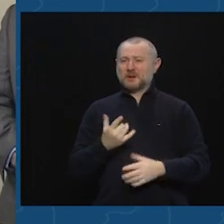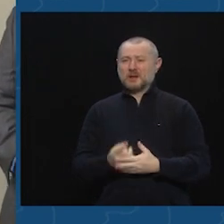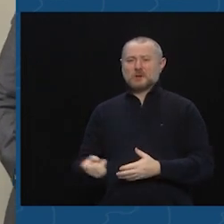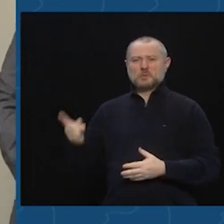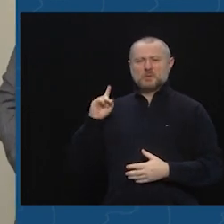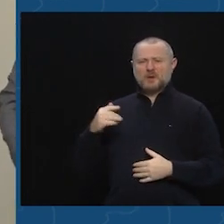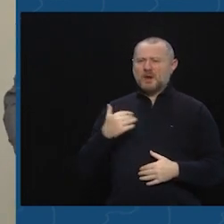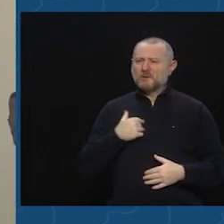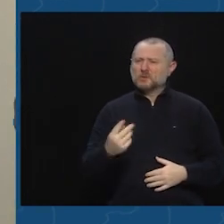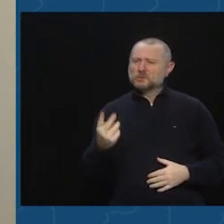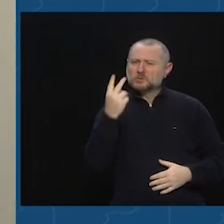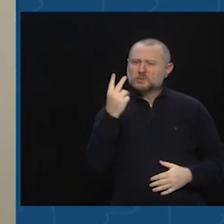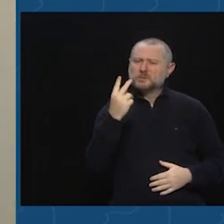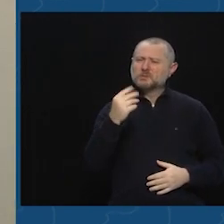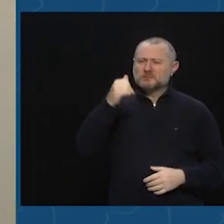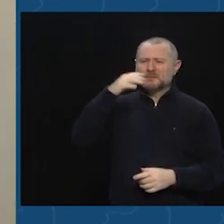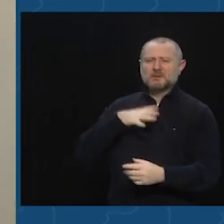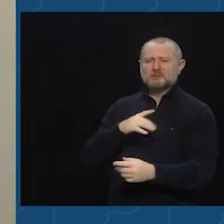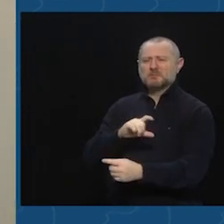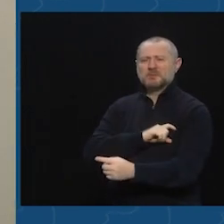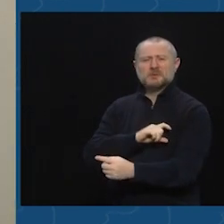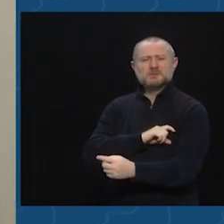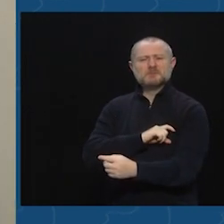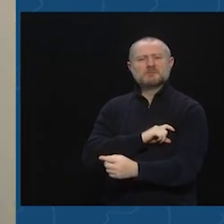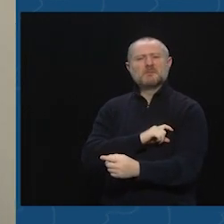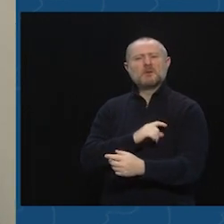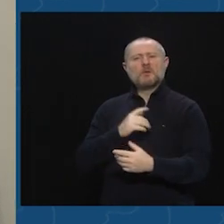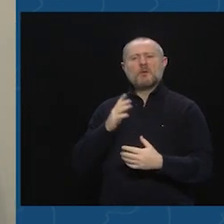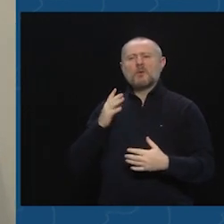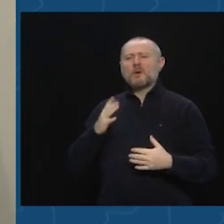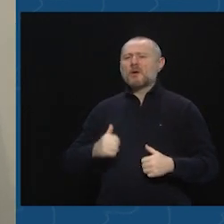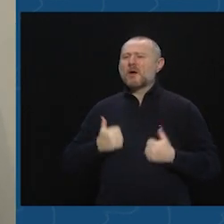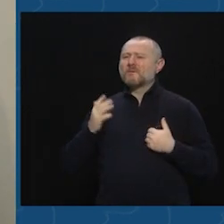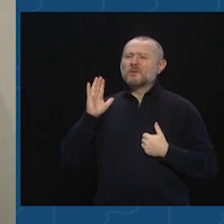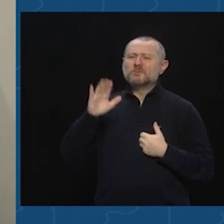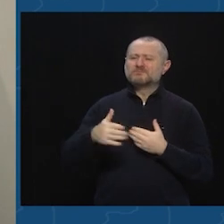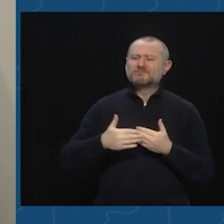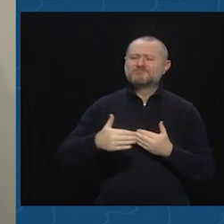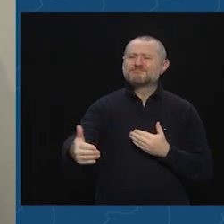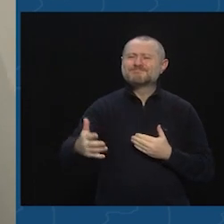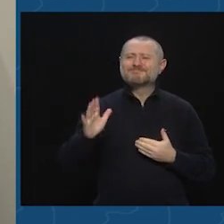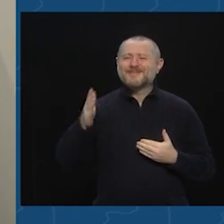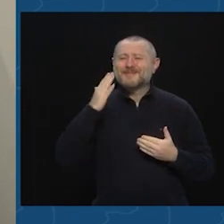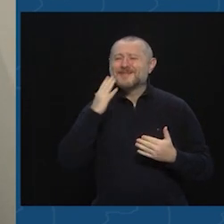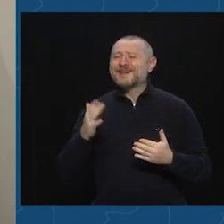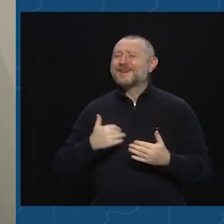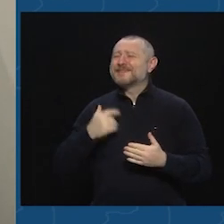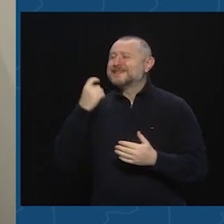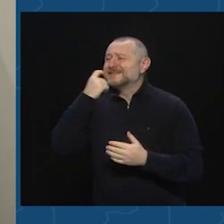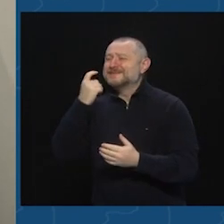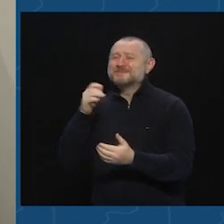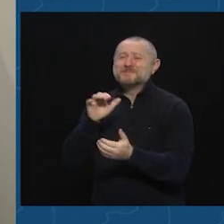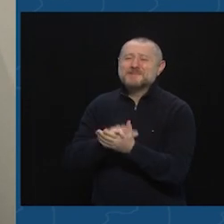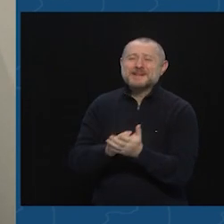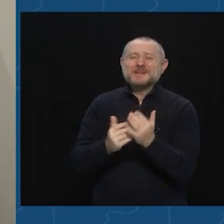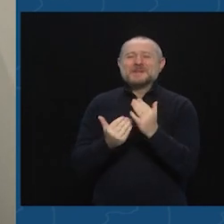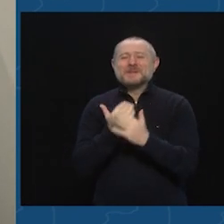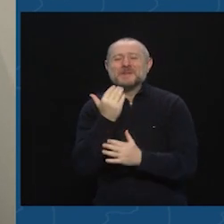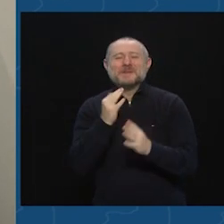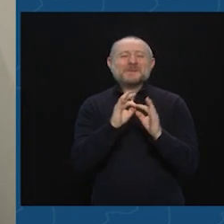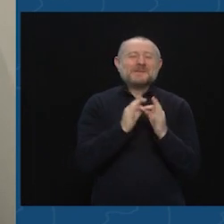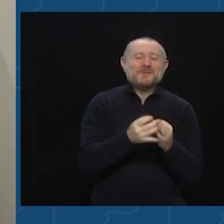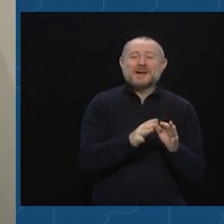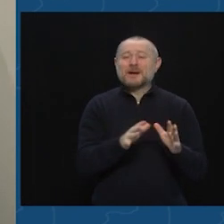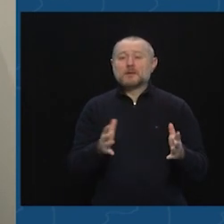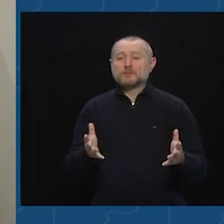their entire lives ahead of them and their family, and one with a new spouse. And that was all shattered with a gun that